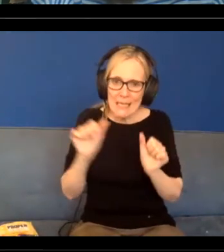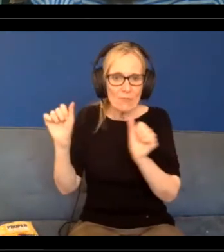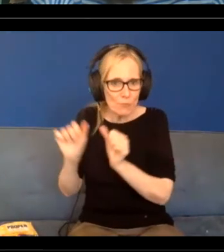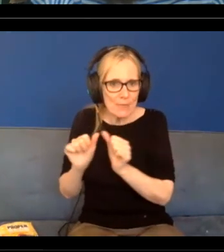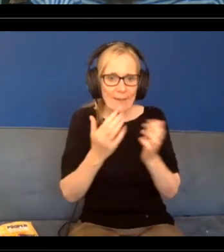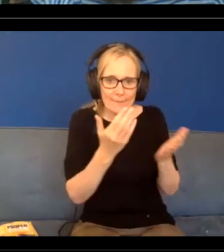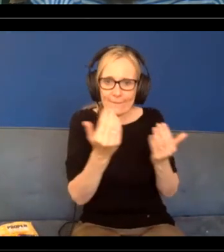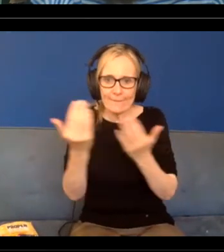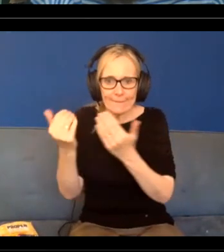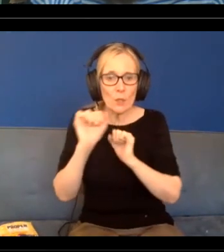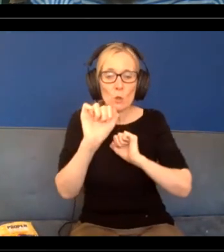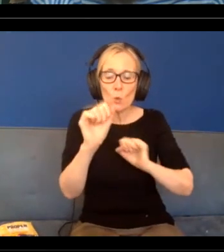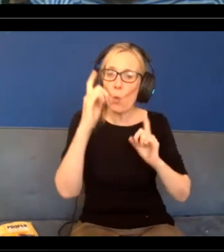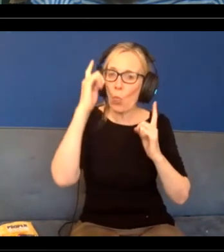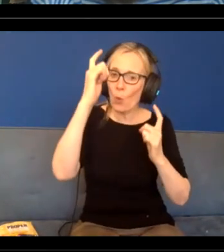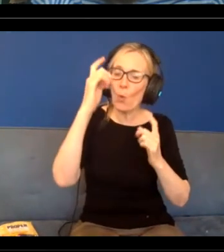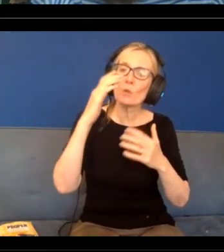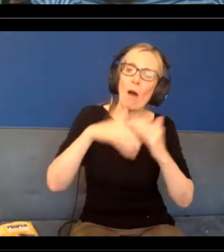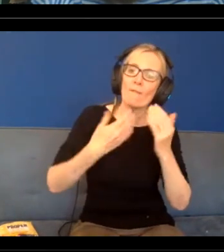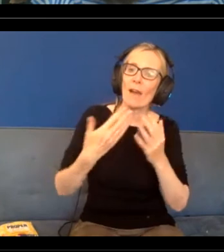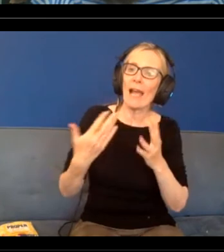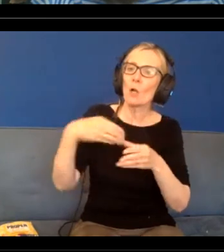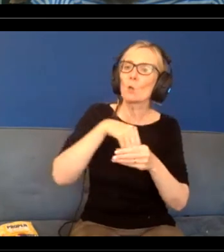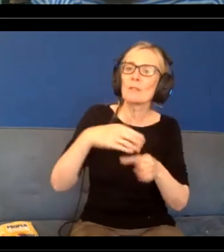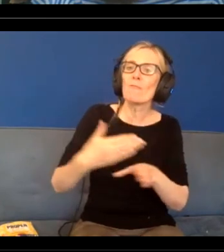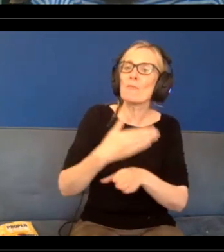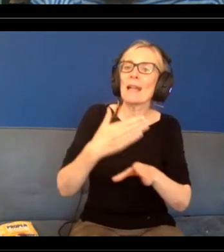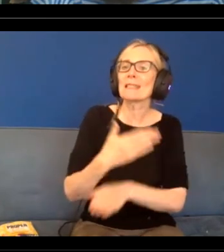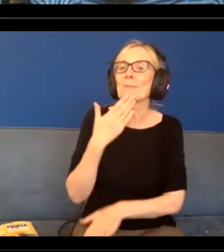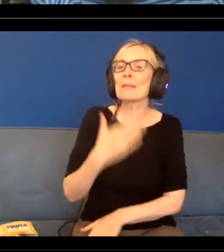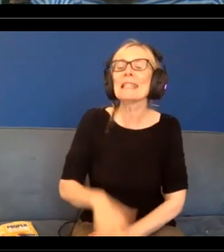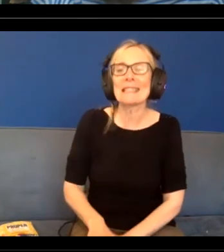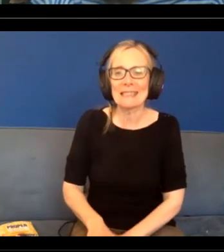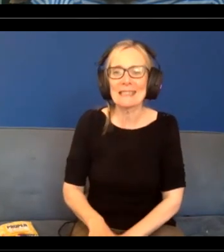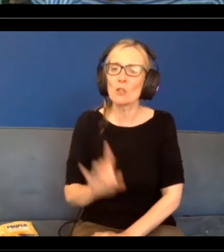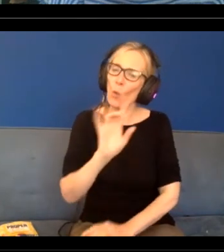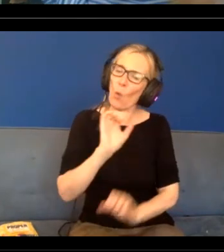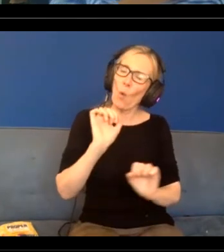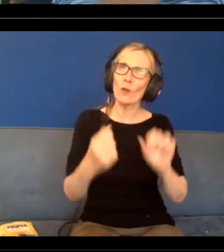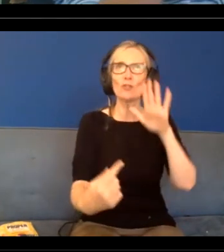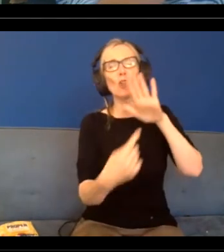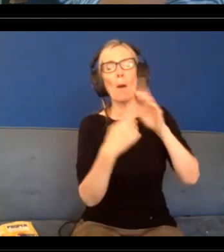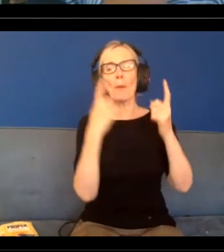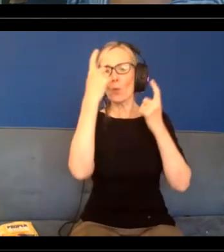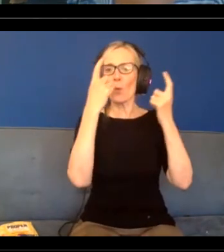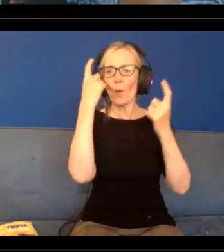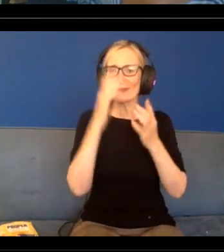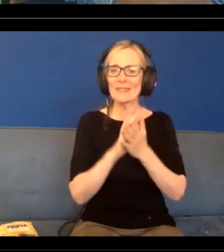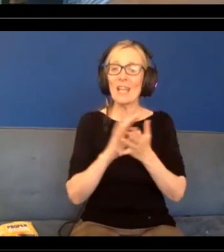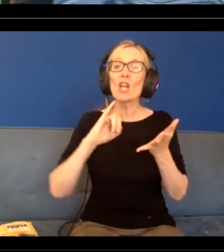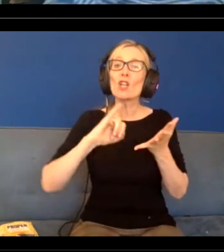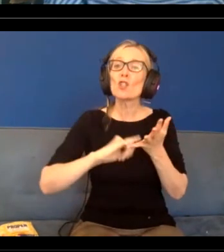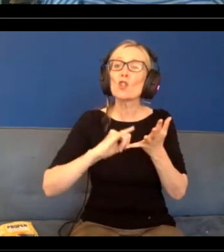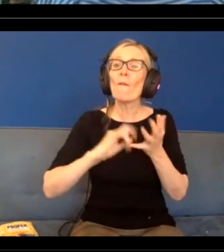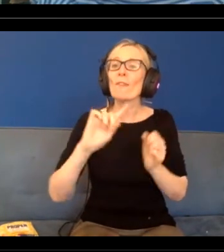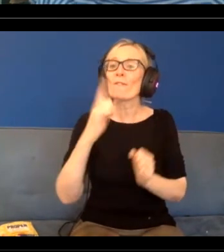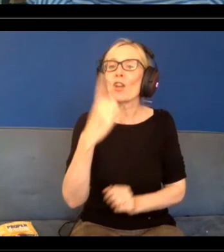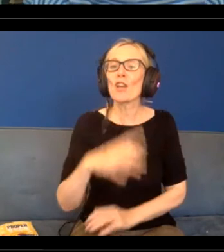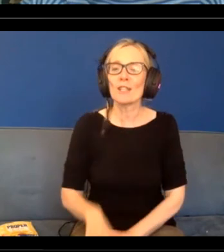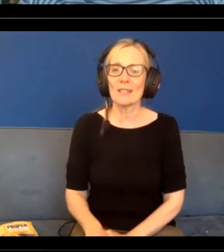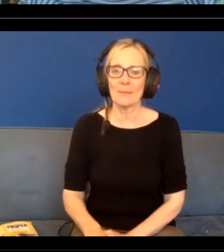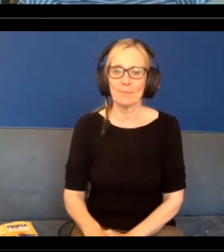your thoughts on inclusive practice. What are your top thoughts in this area? Sophie first. I